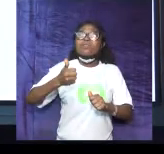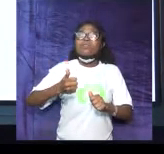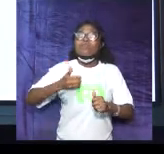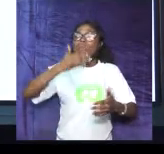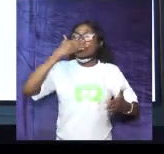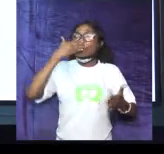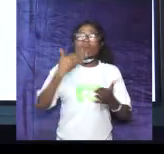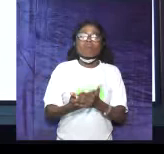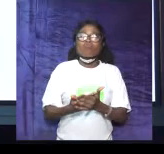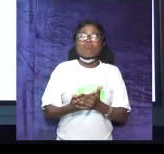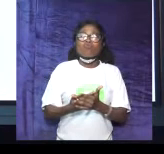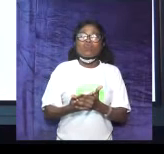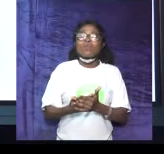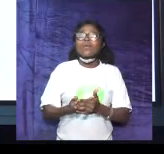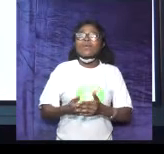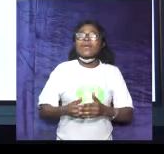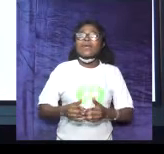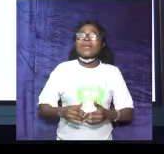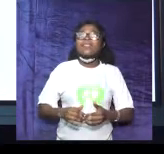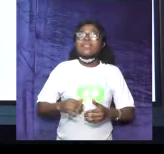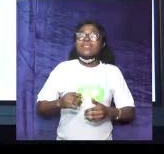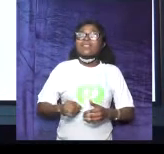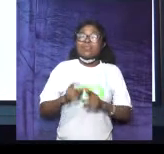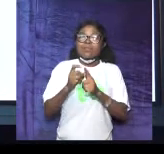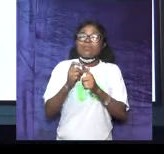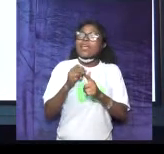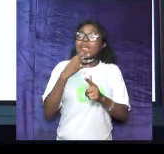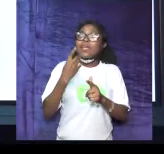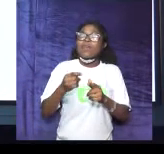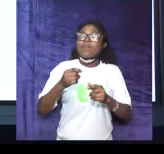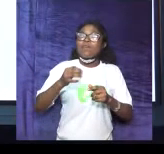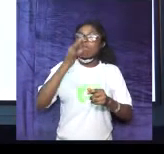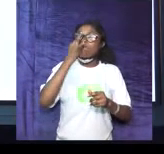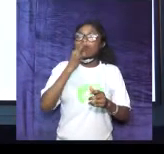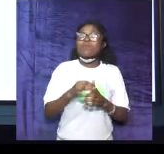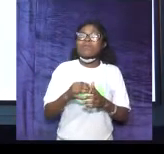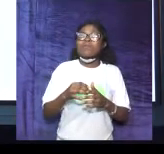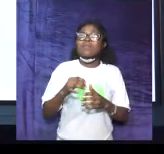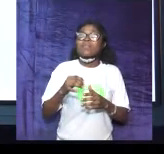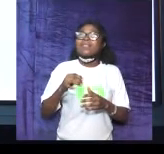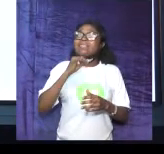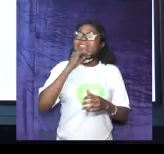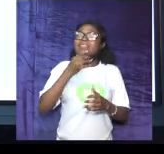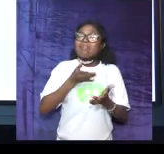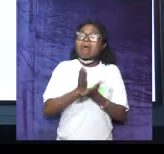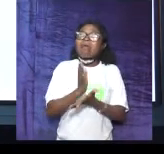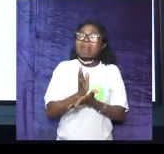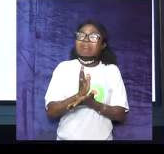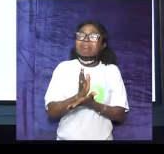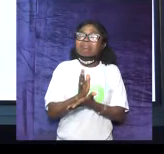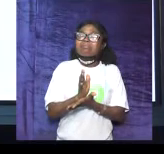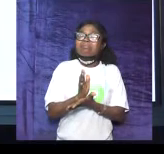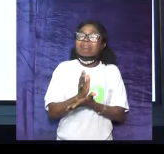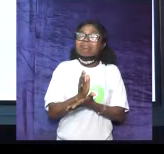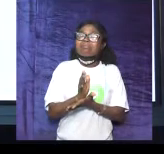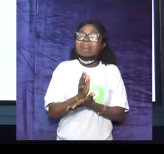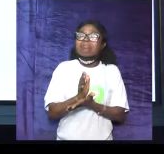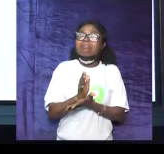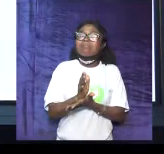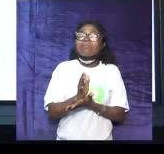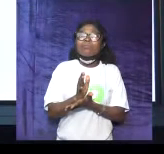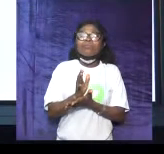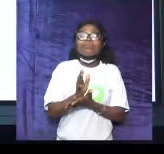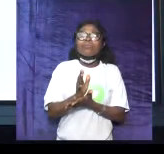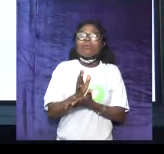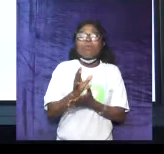food. Rice is the most nutritious grain food. Is that a fact or opinion? What